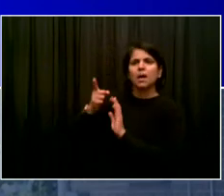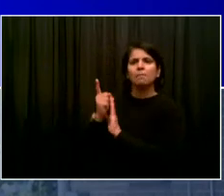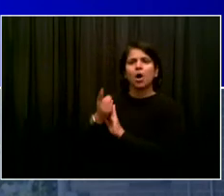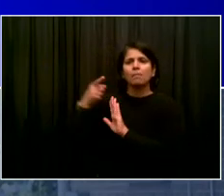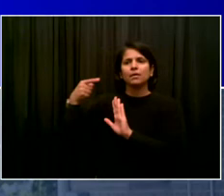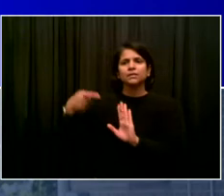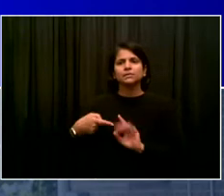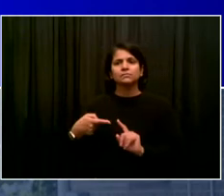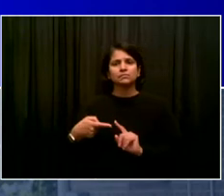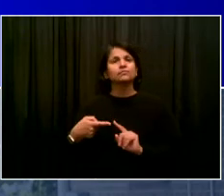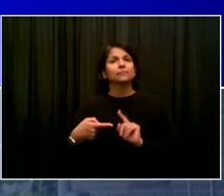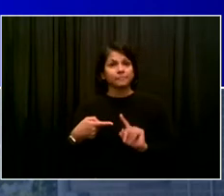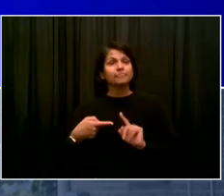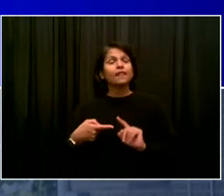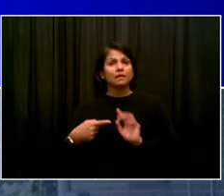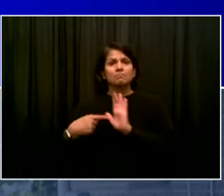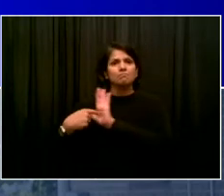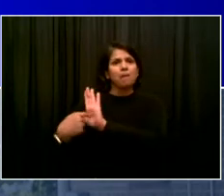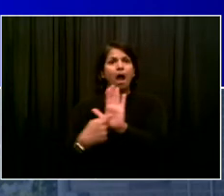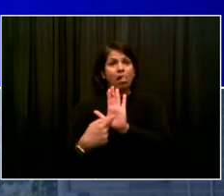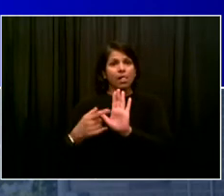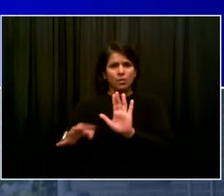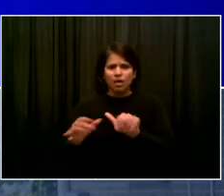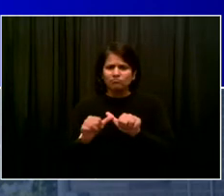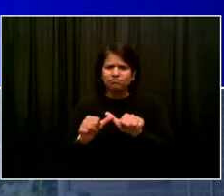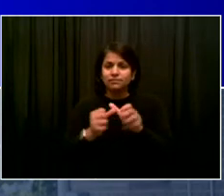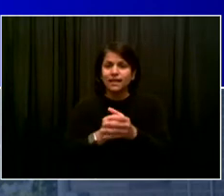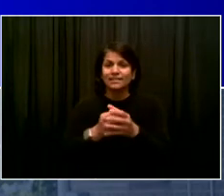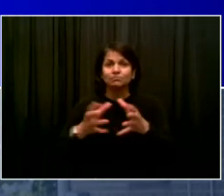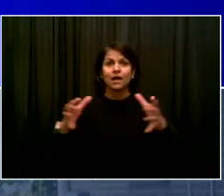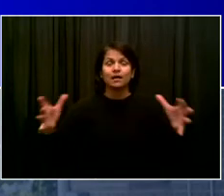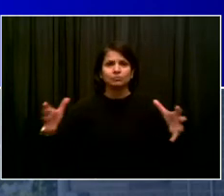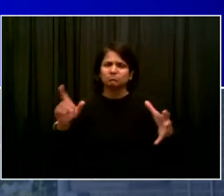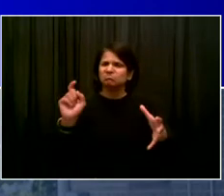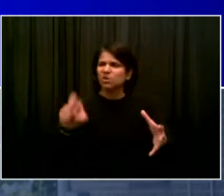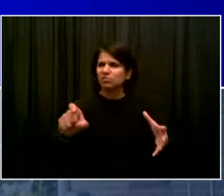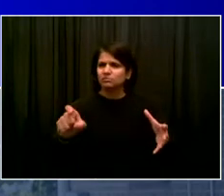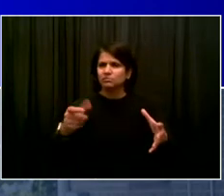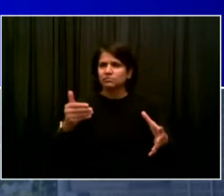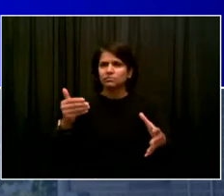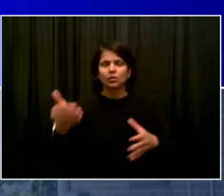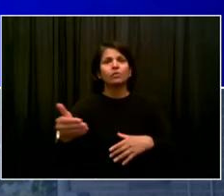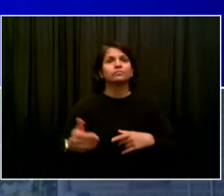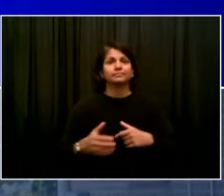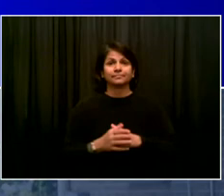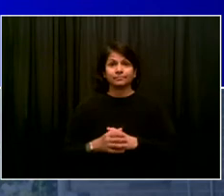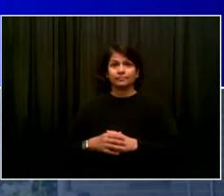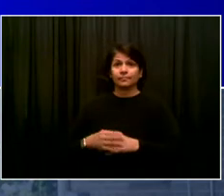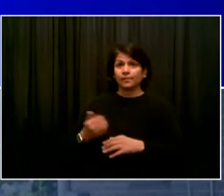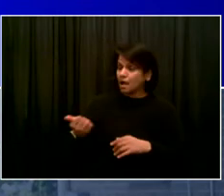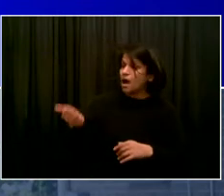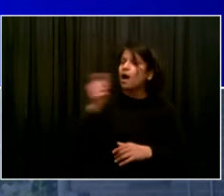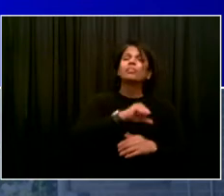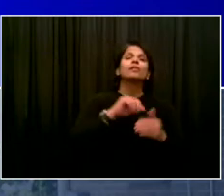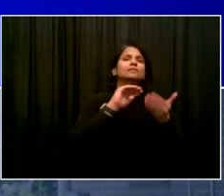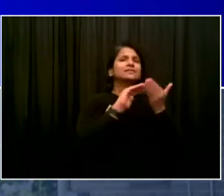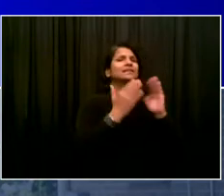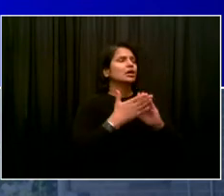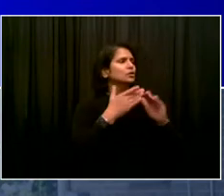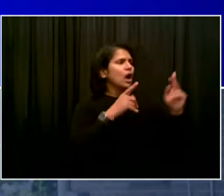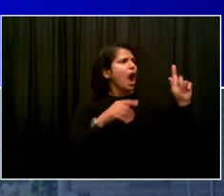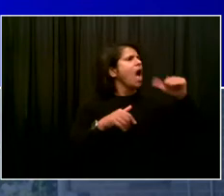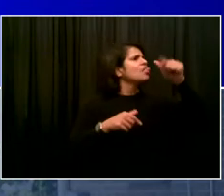also all over this country. Because we found that true public safety requires deep